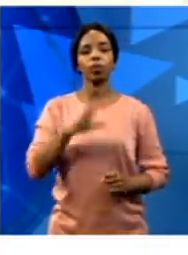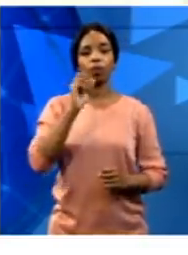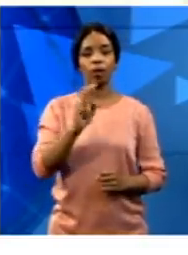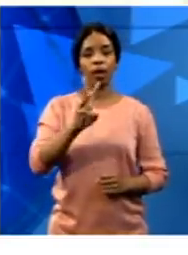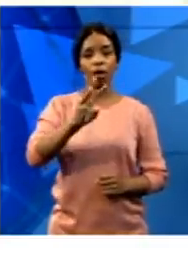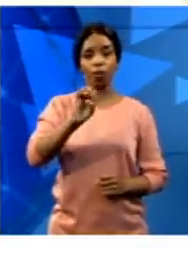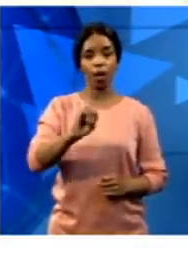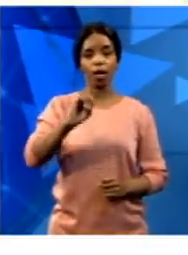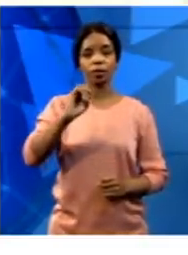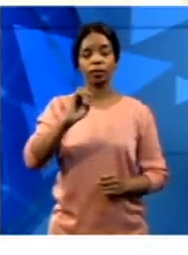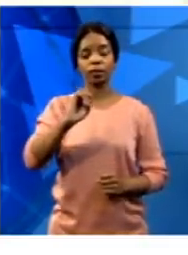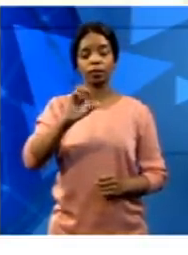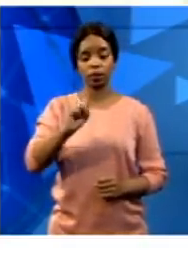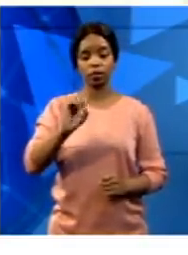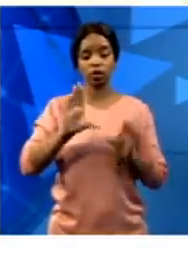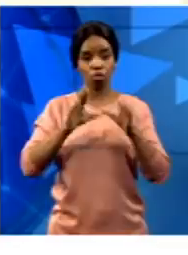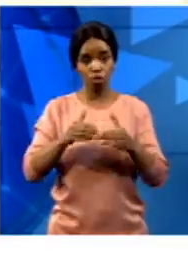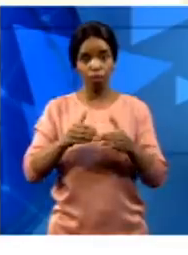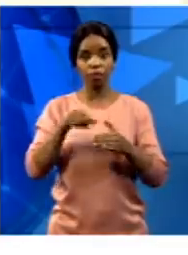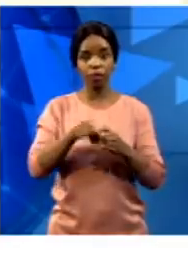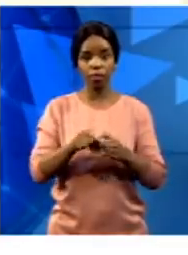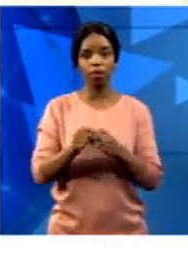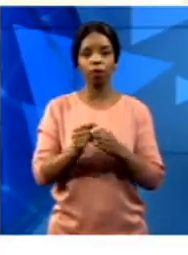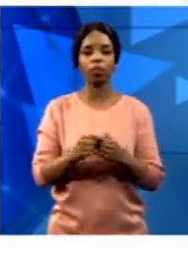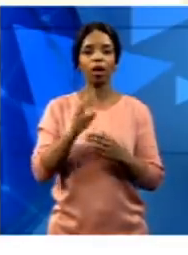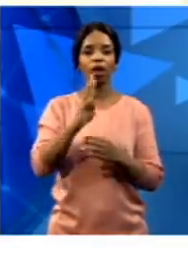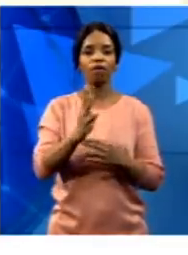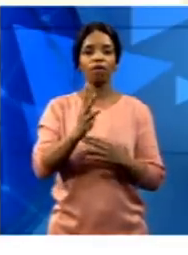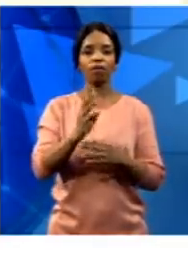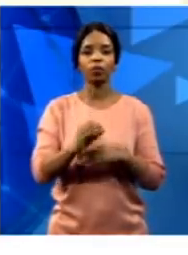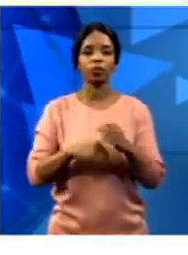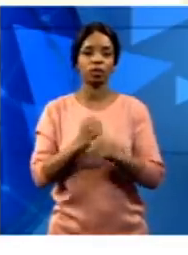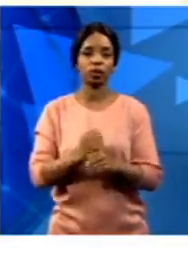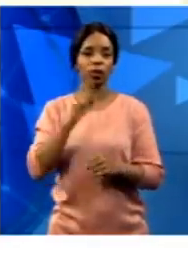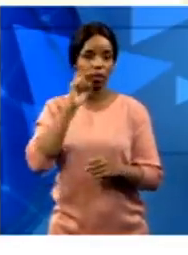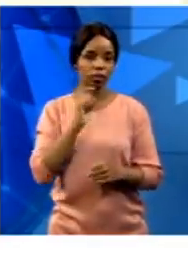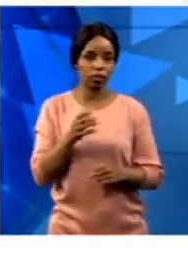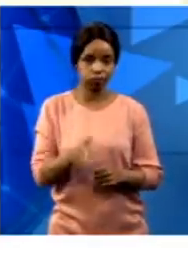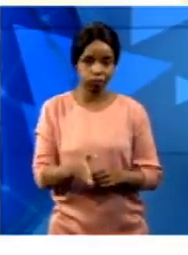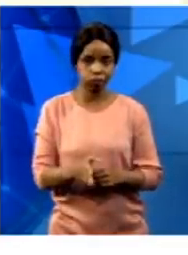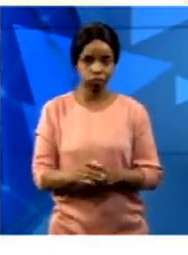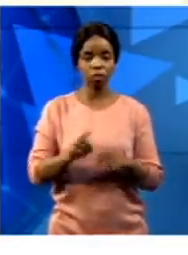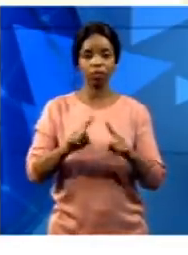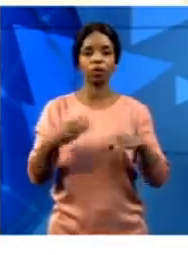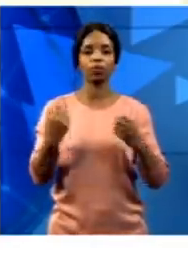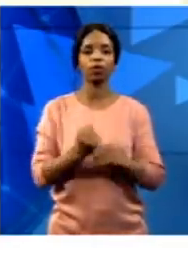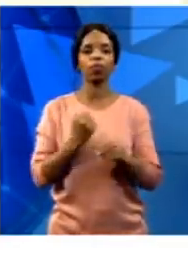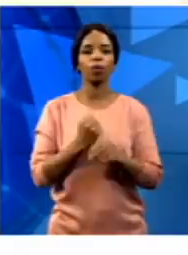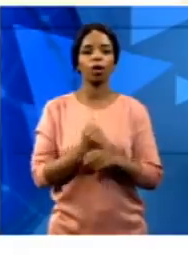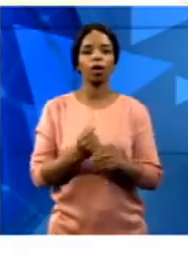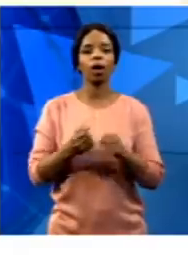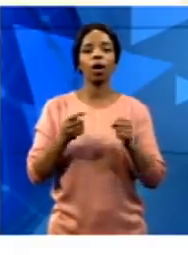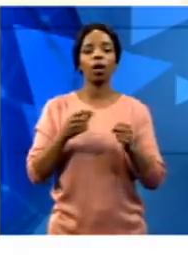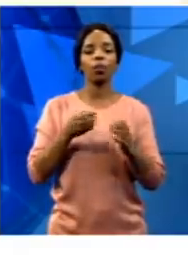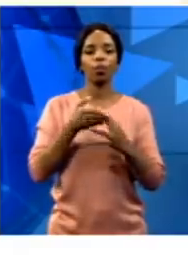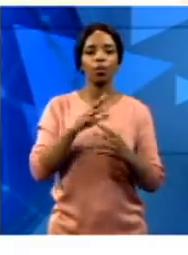a provincial government agency. Our majority of our funding comes from the province of the Western Cape through the Department of Economic Development and